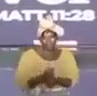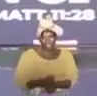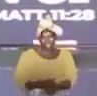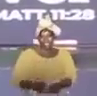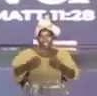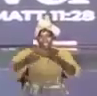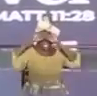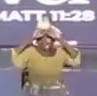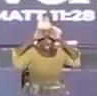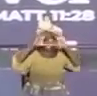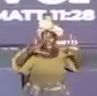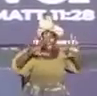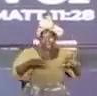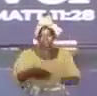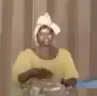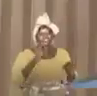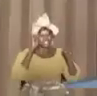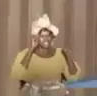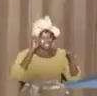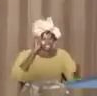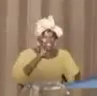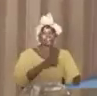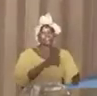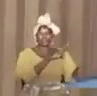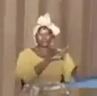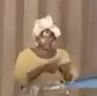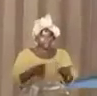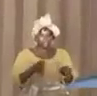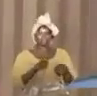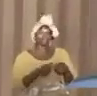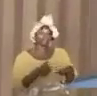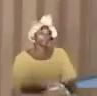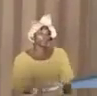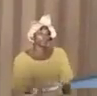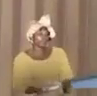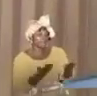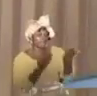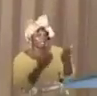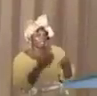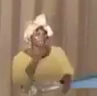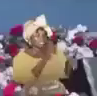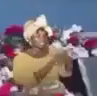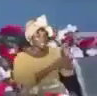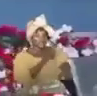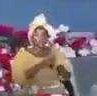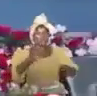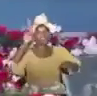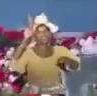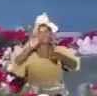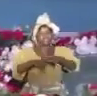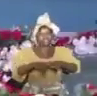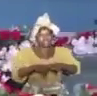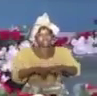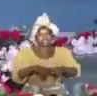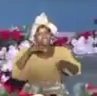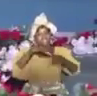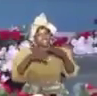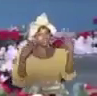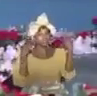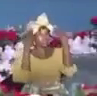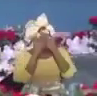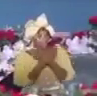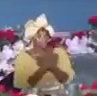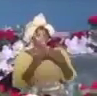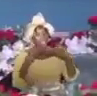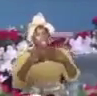came to him, he was ready to rise. The Bible says, but the people that sat in darkness have seen a great light. Is